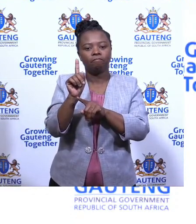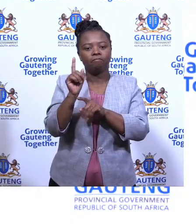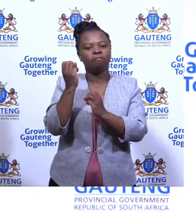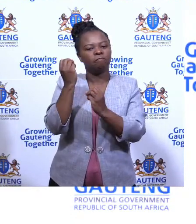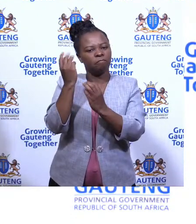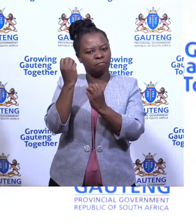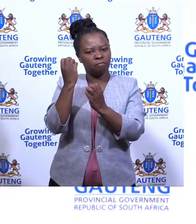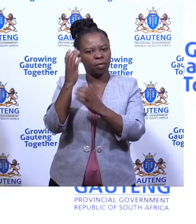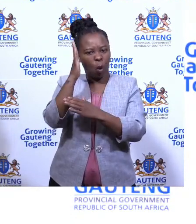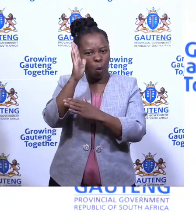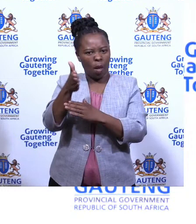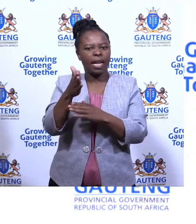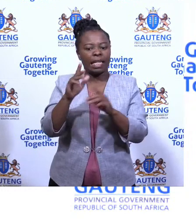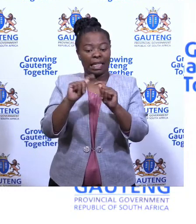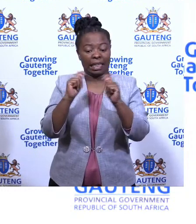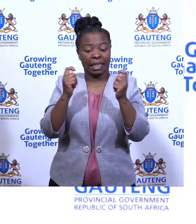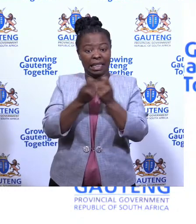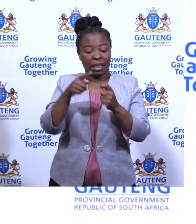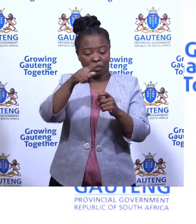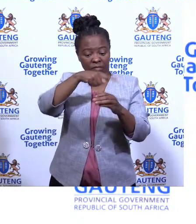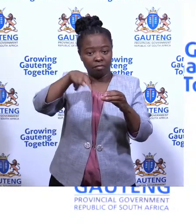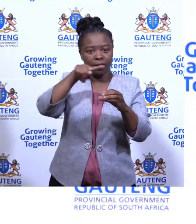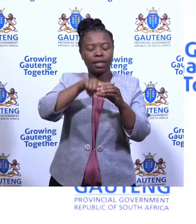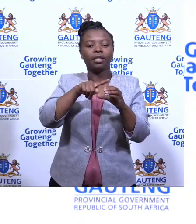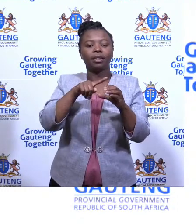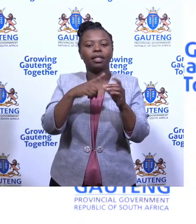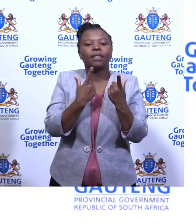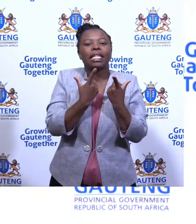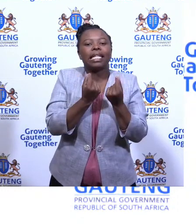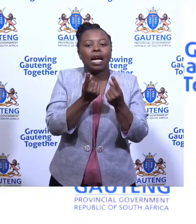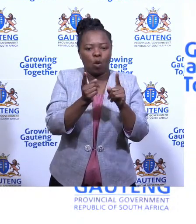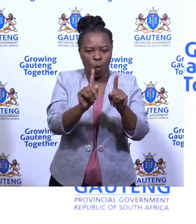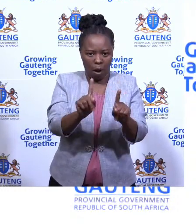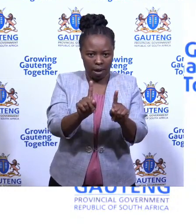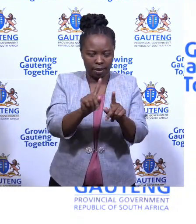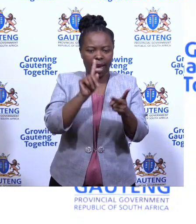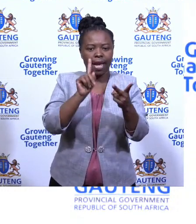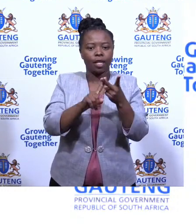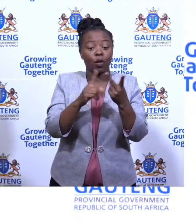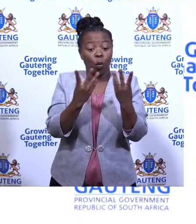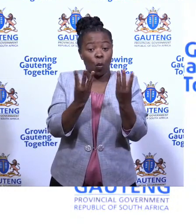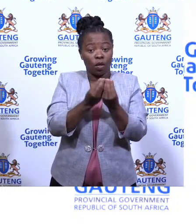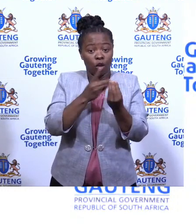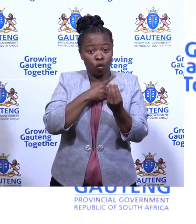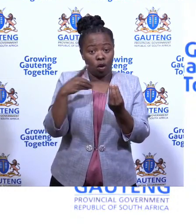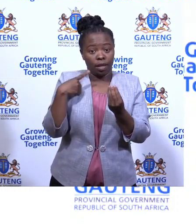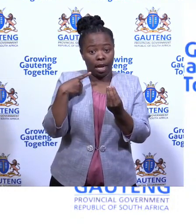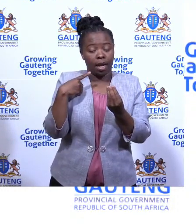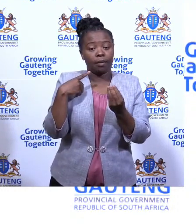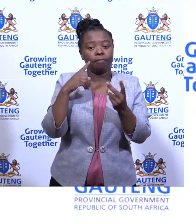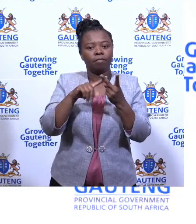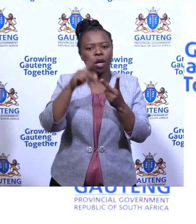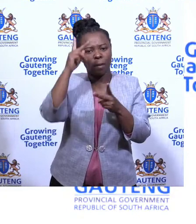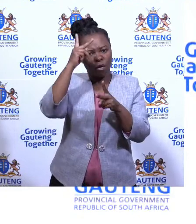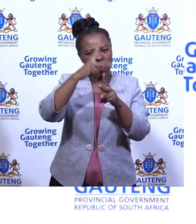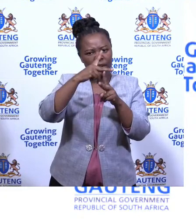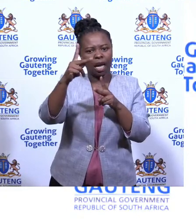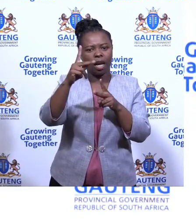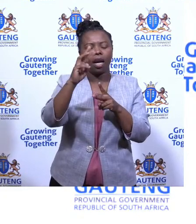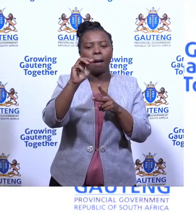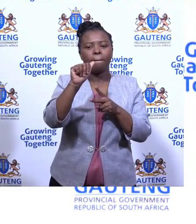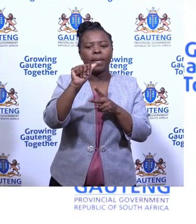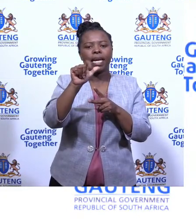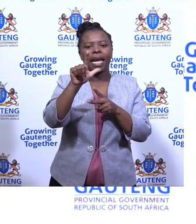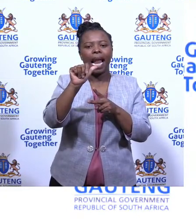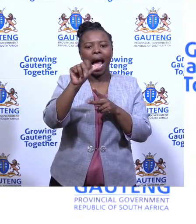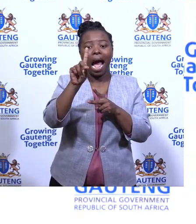the modeling team has done, and then together with Dr. Mary Kaonga, Professor Melado will then